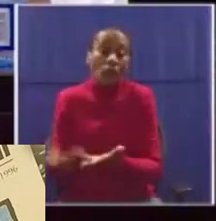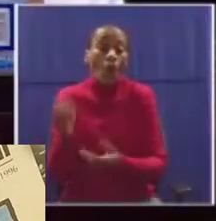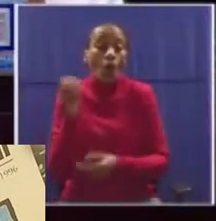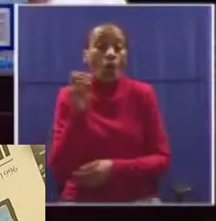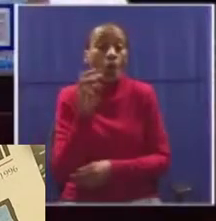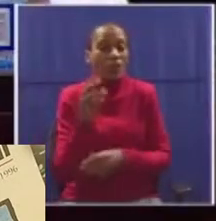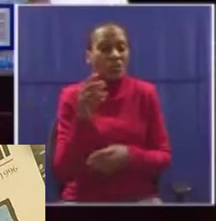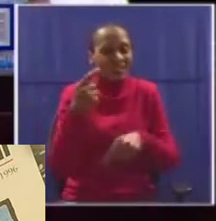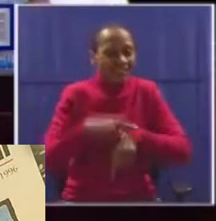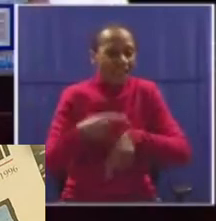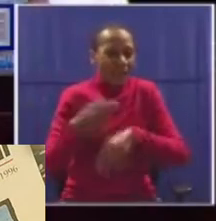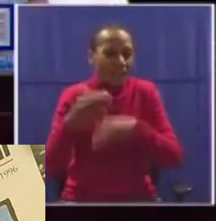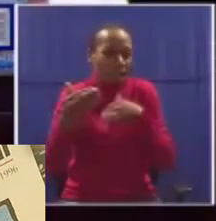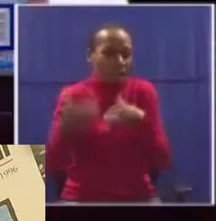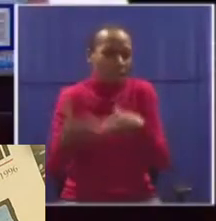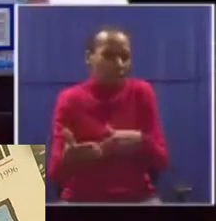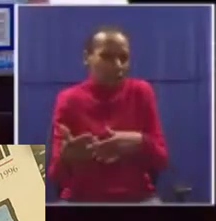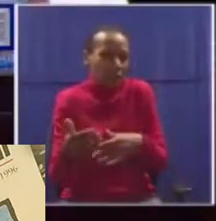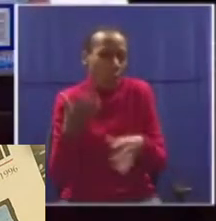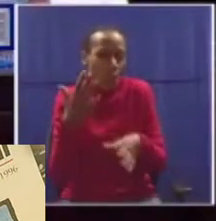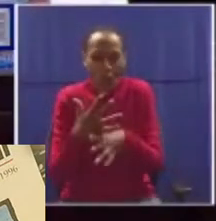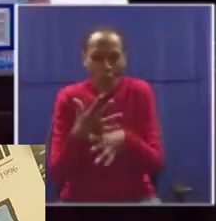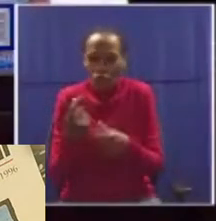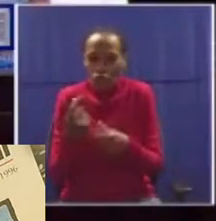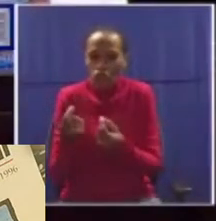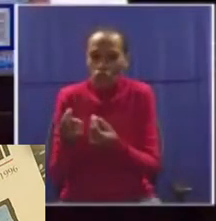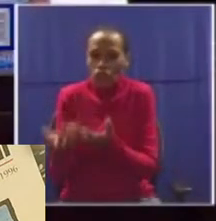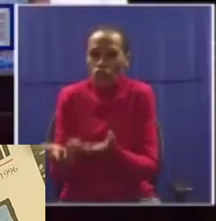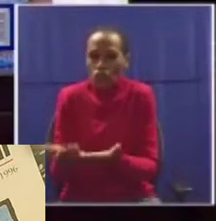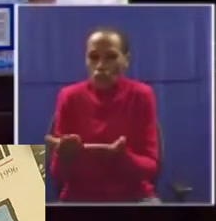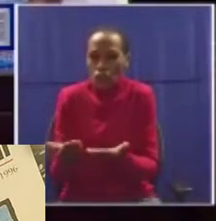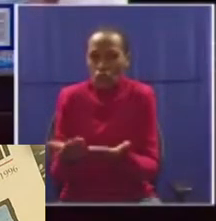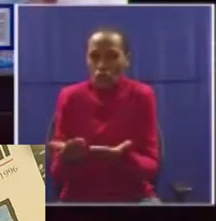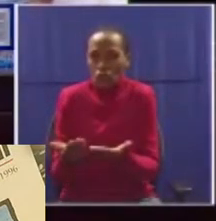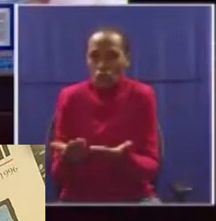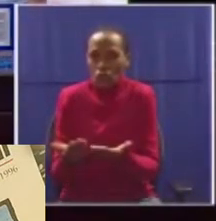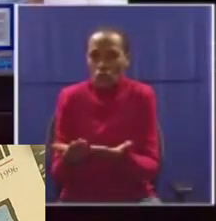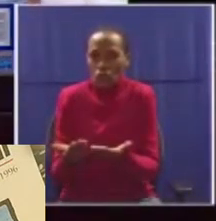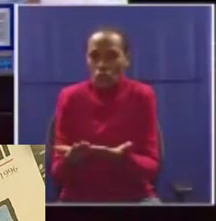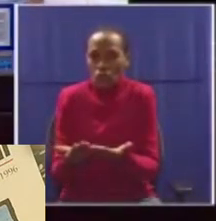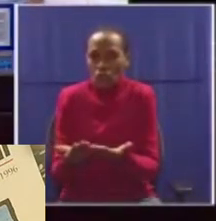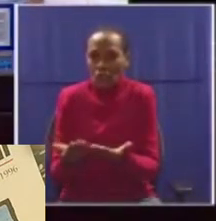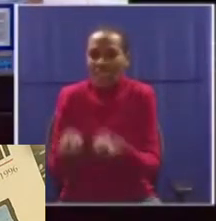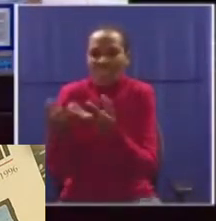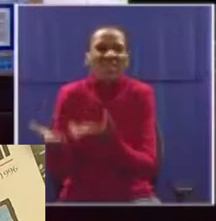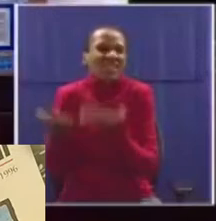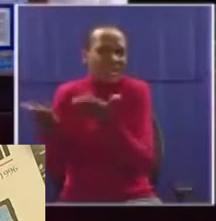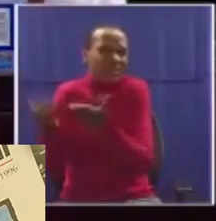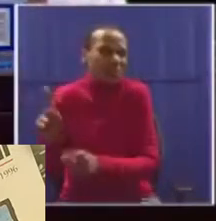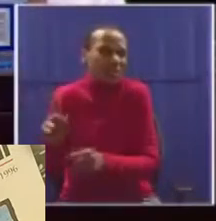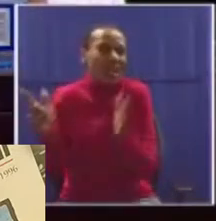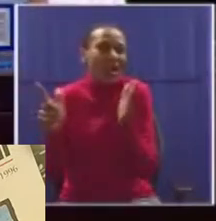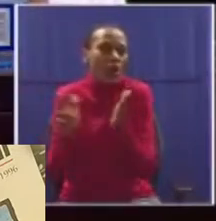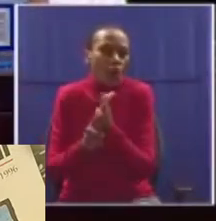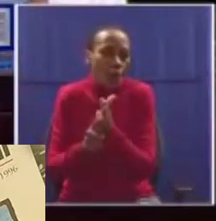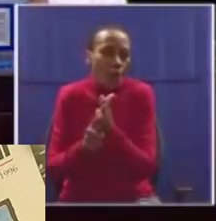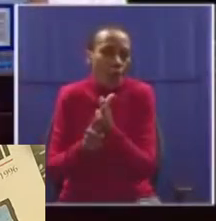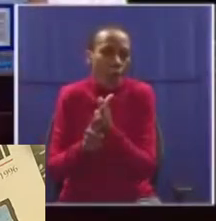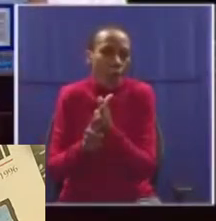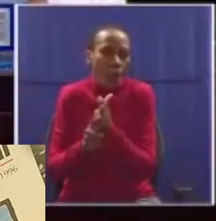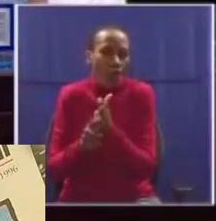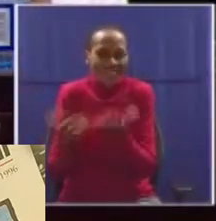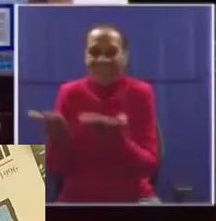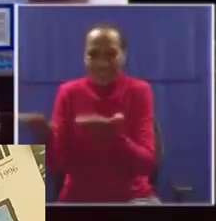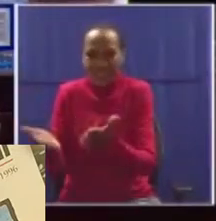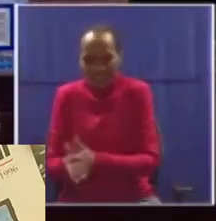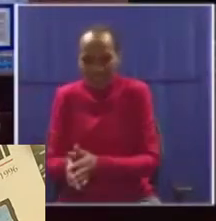minimum period of recurring community service by practicing legal practitioners upon which continues